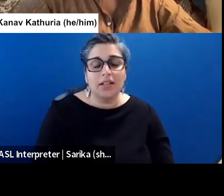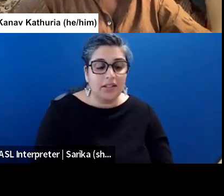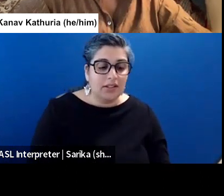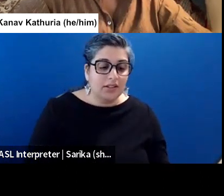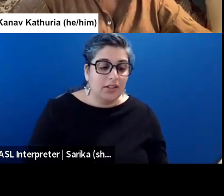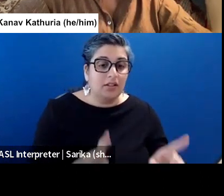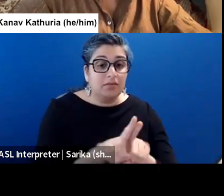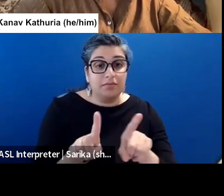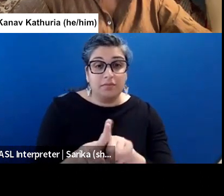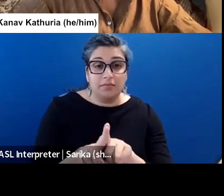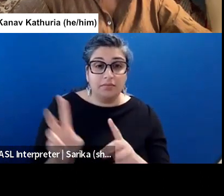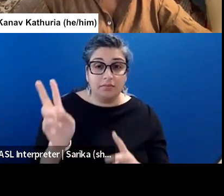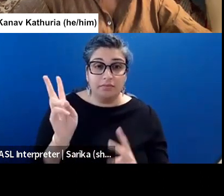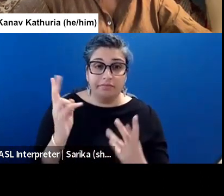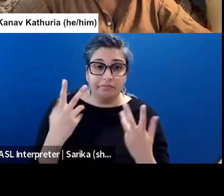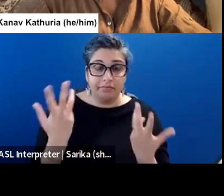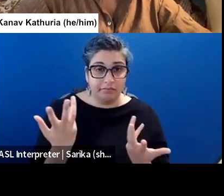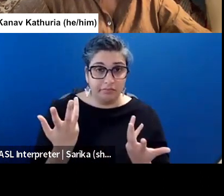We also saw